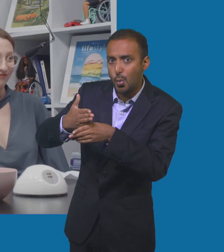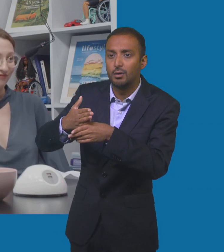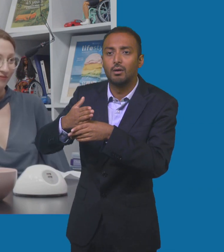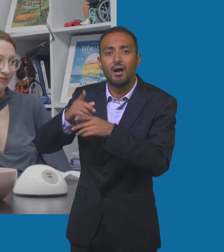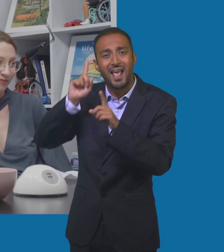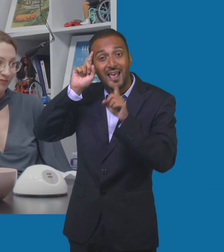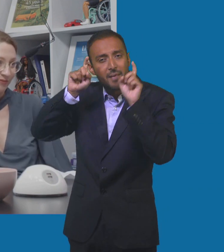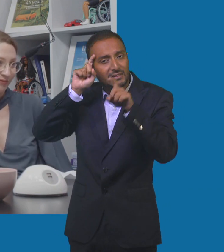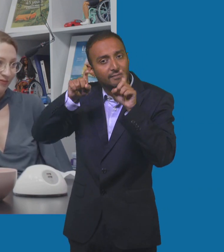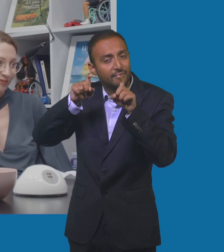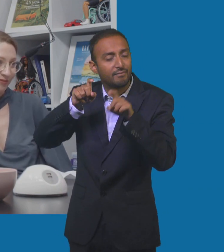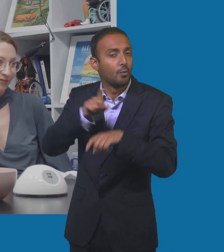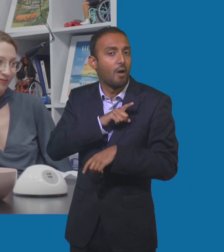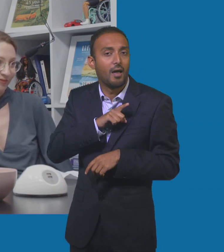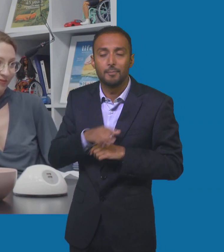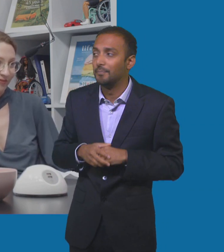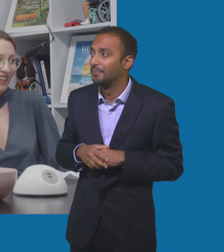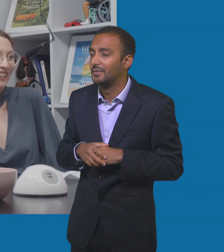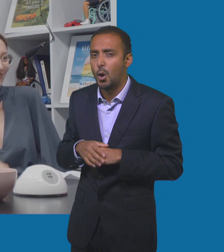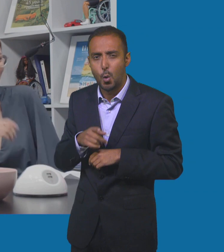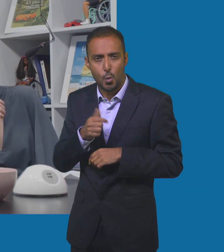How do you think what my answer would be to that, though?